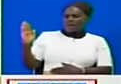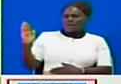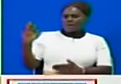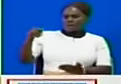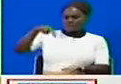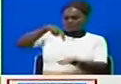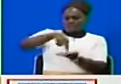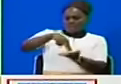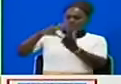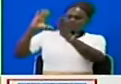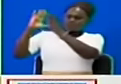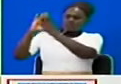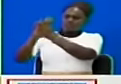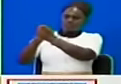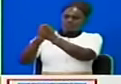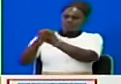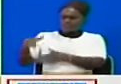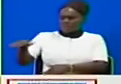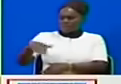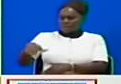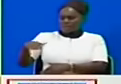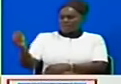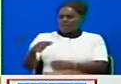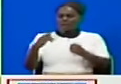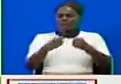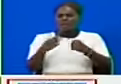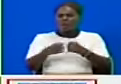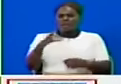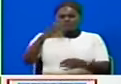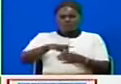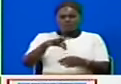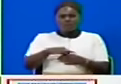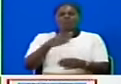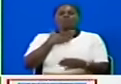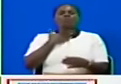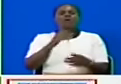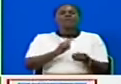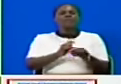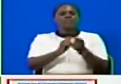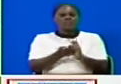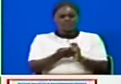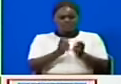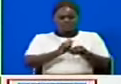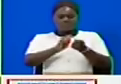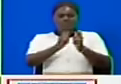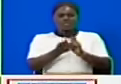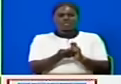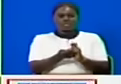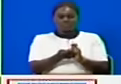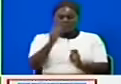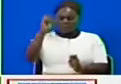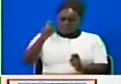party flag for their ward come the August 8th polls. They wanted change, and change was imminent for